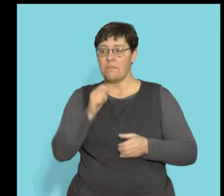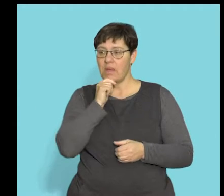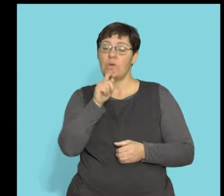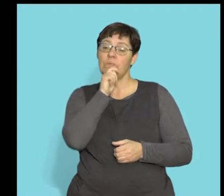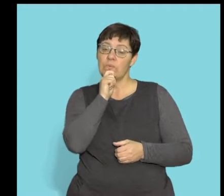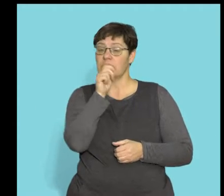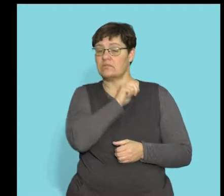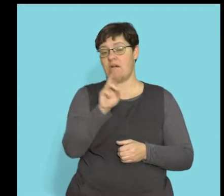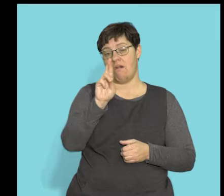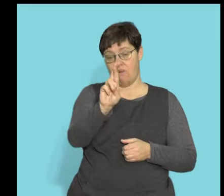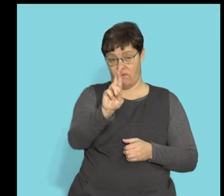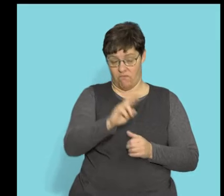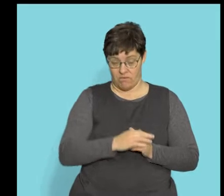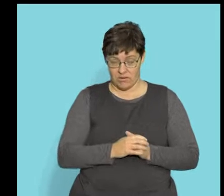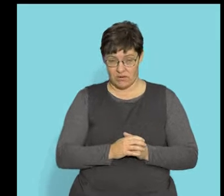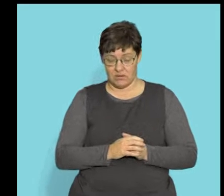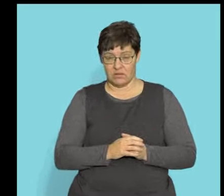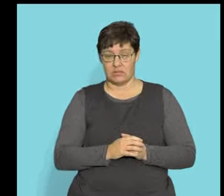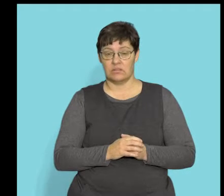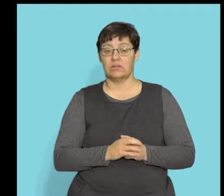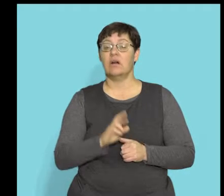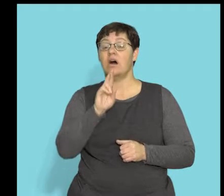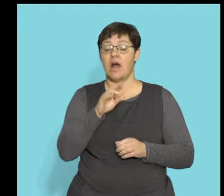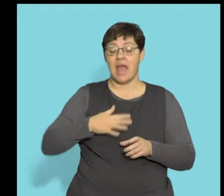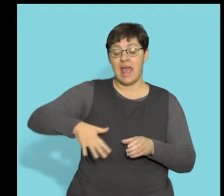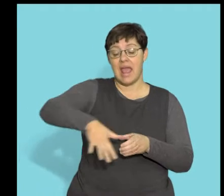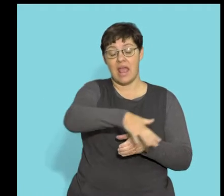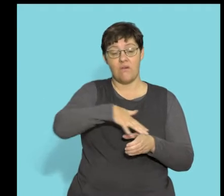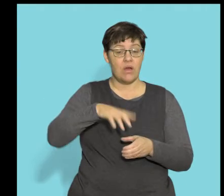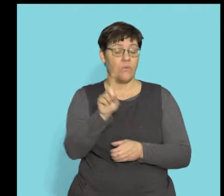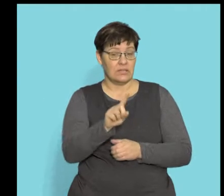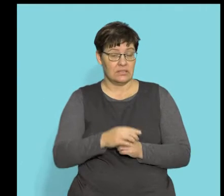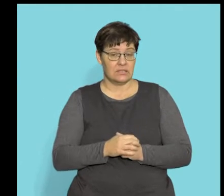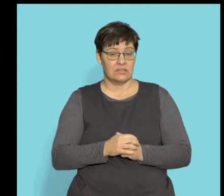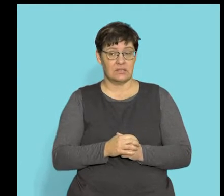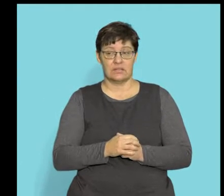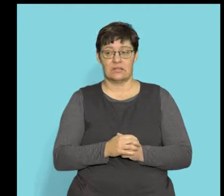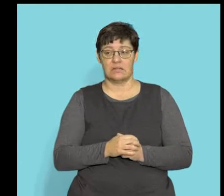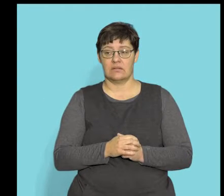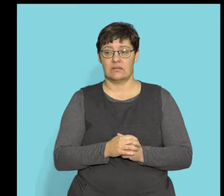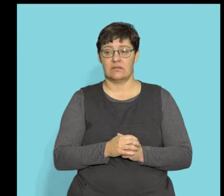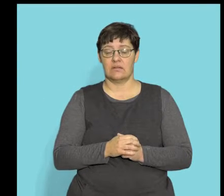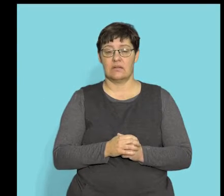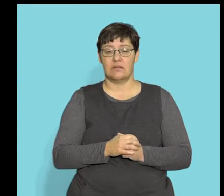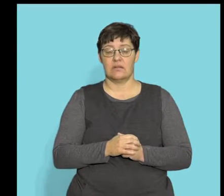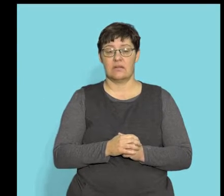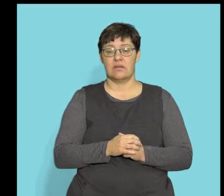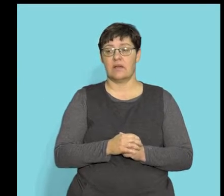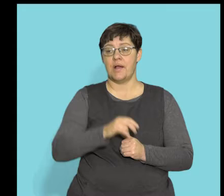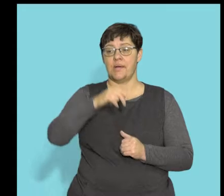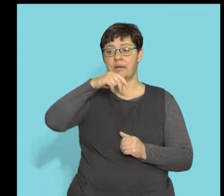radius. And just a reminder that the area of a circle is pi r